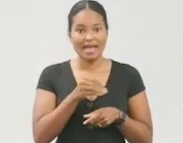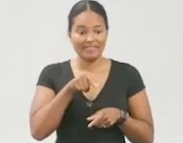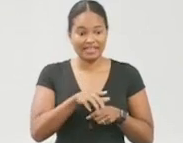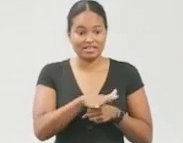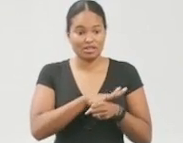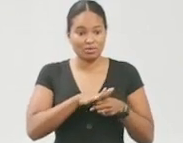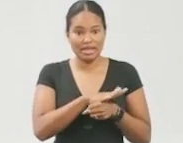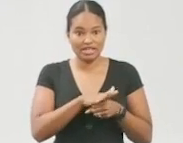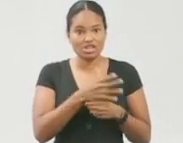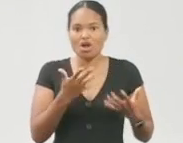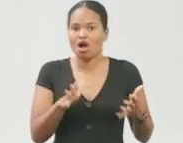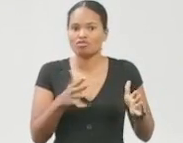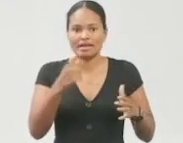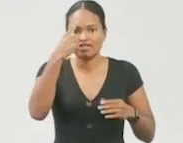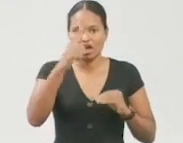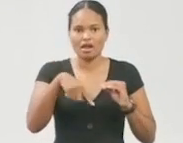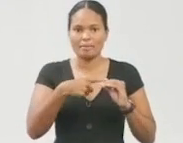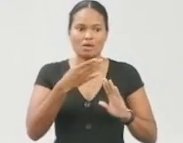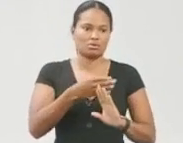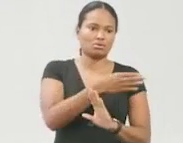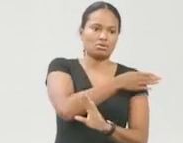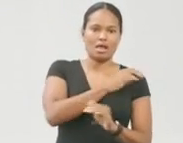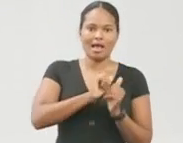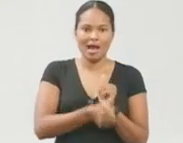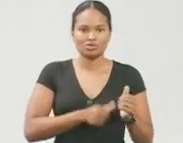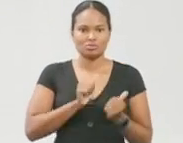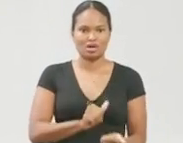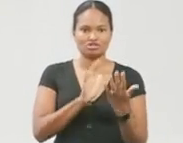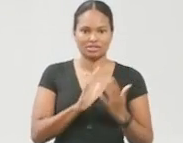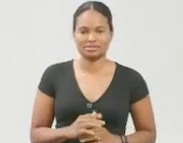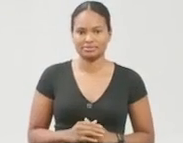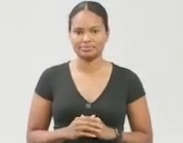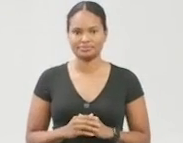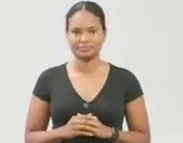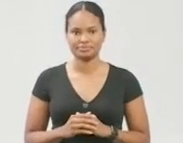already thought about these things and it's already taken care of its customers and clients.